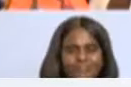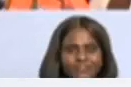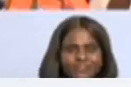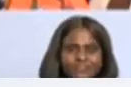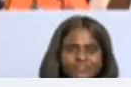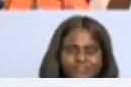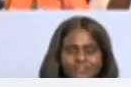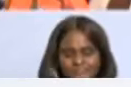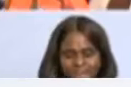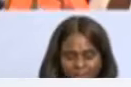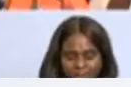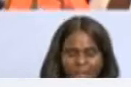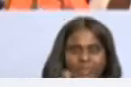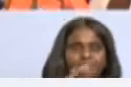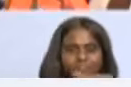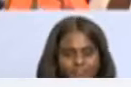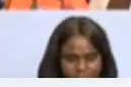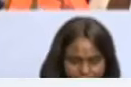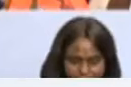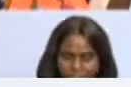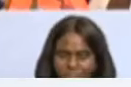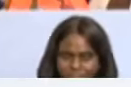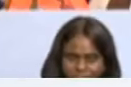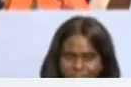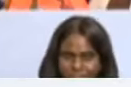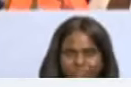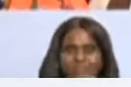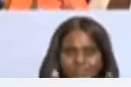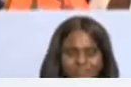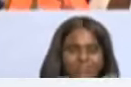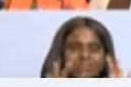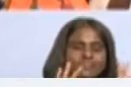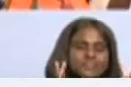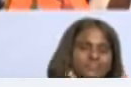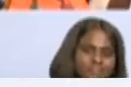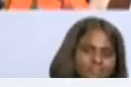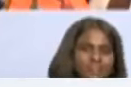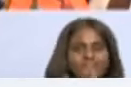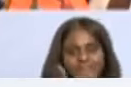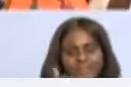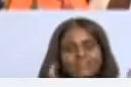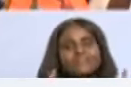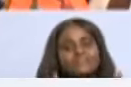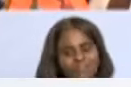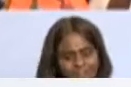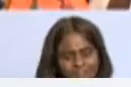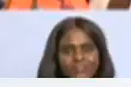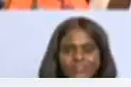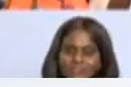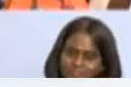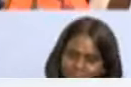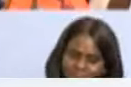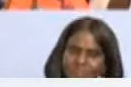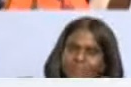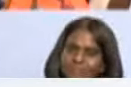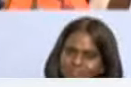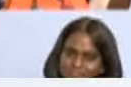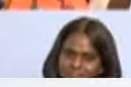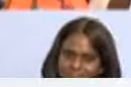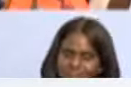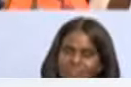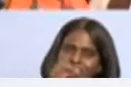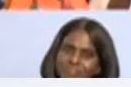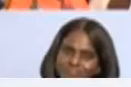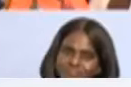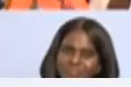Let us collaborate with determination. Let us embrace sustainable practices, invest in green